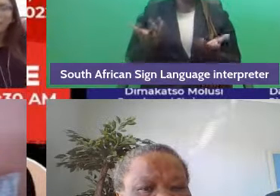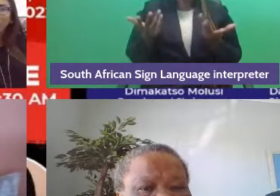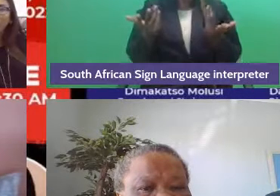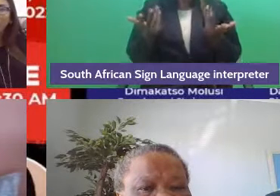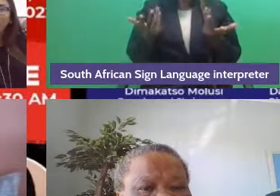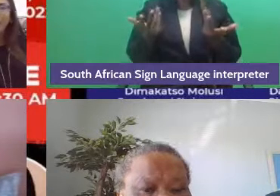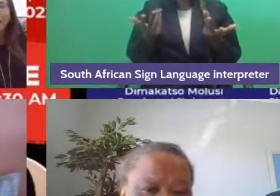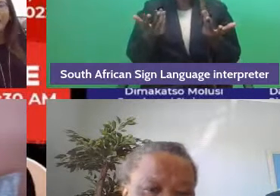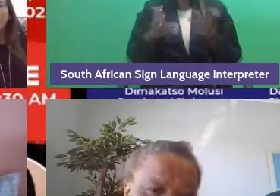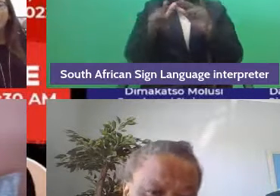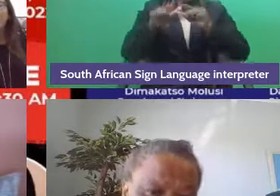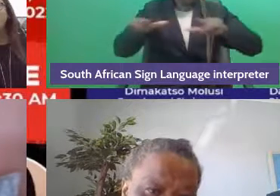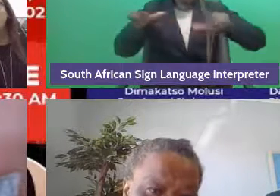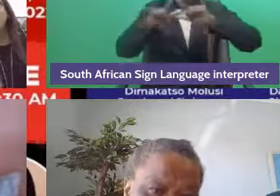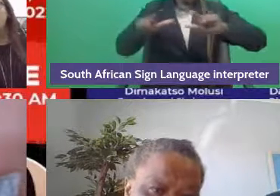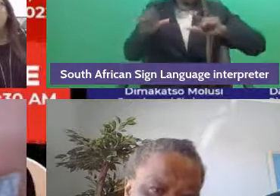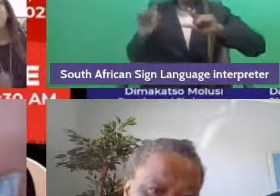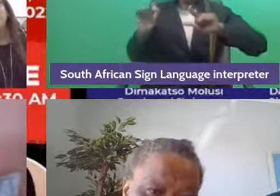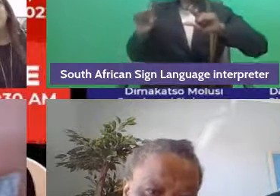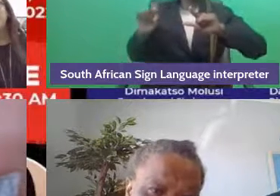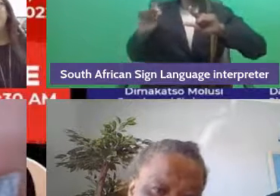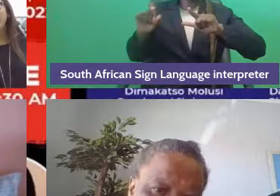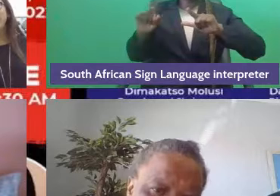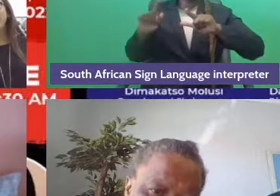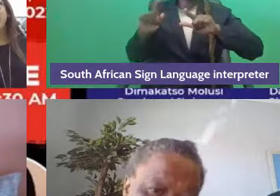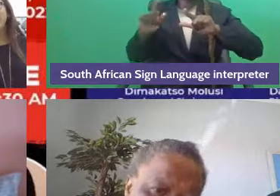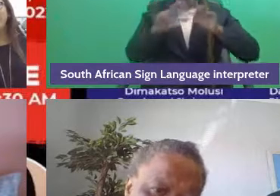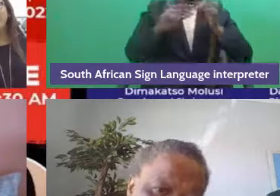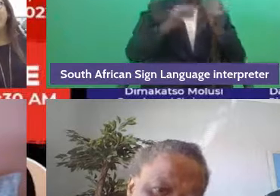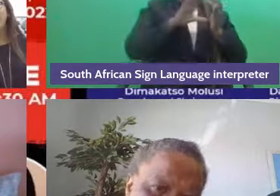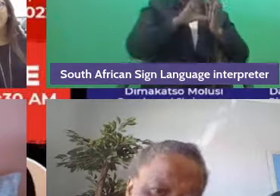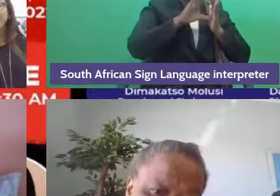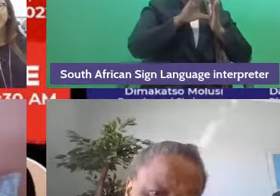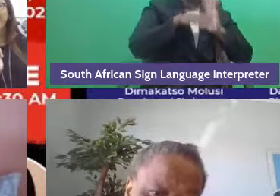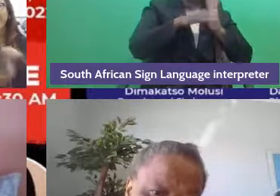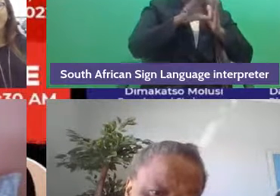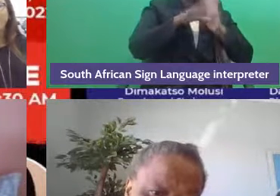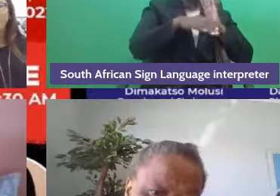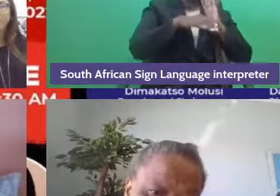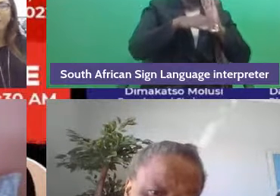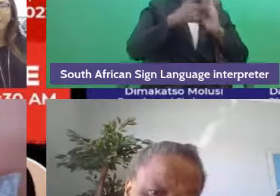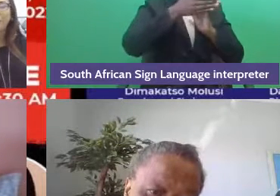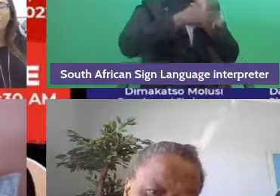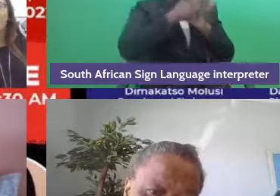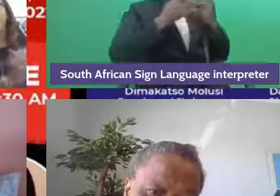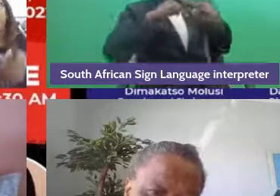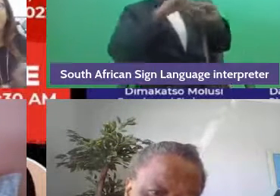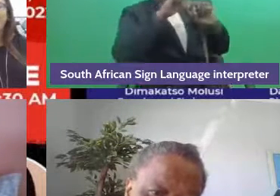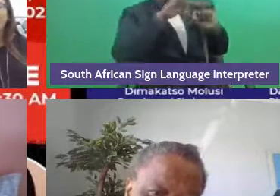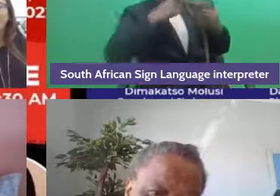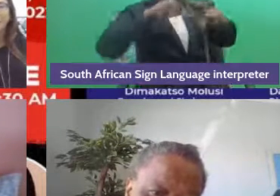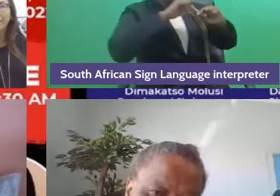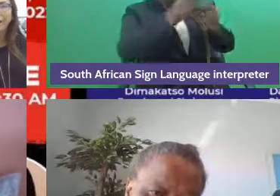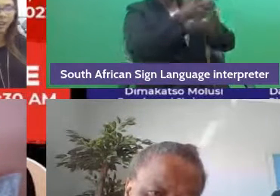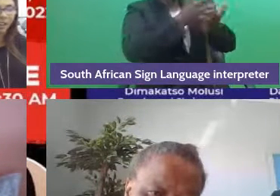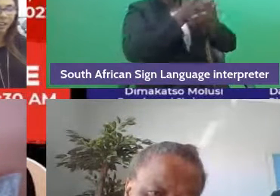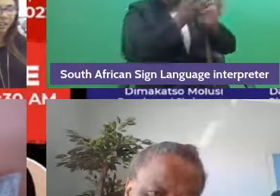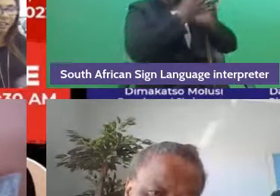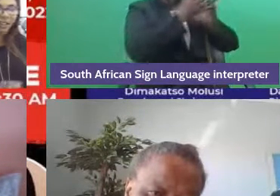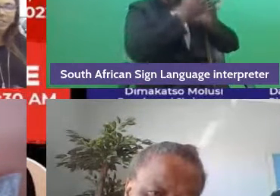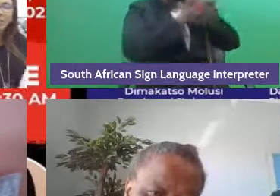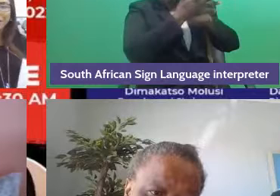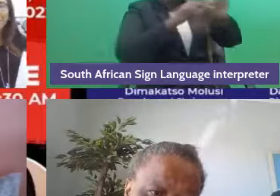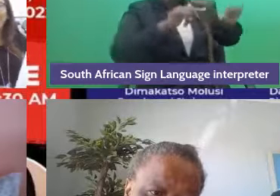having a language. And the onus on where the disability actually falls is on our side if we don't engage with them in the language that they